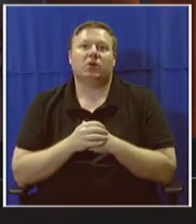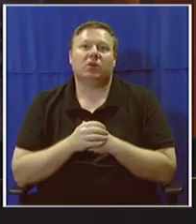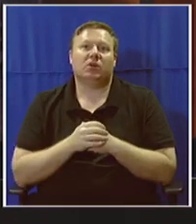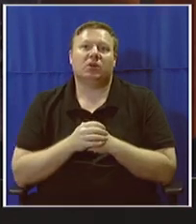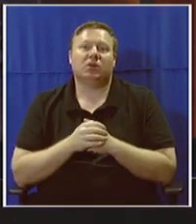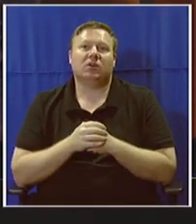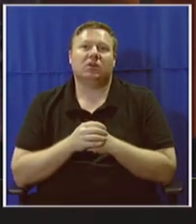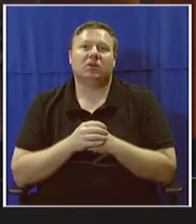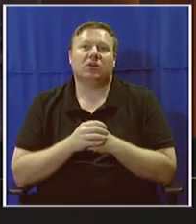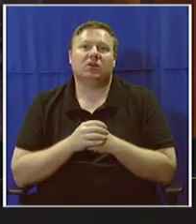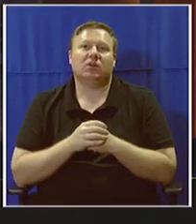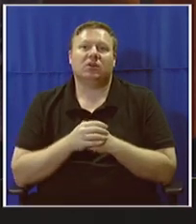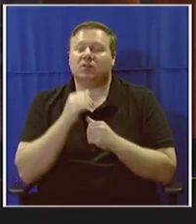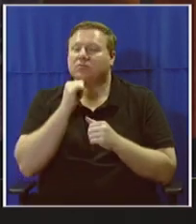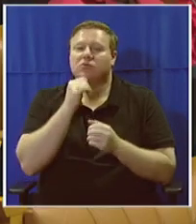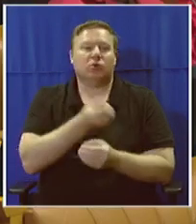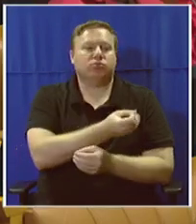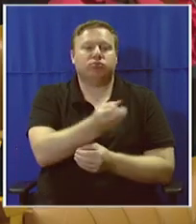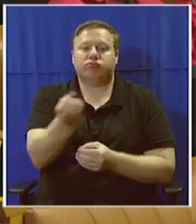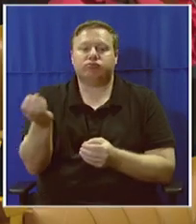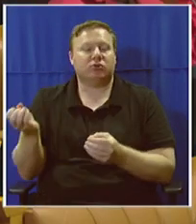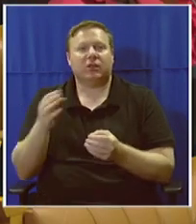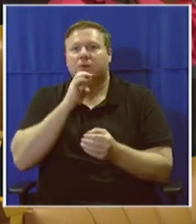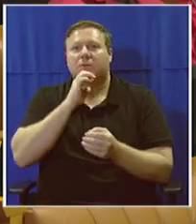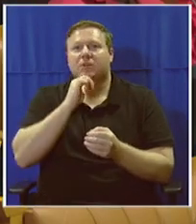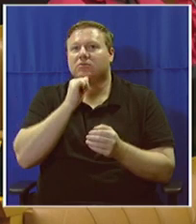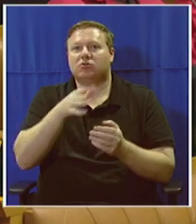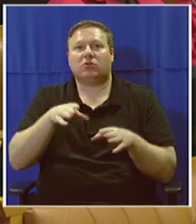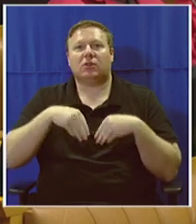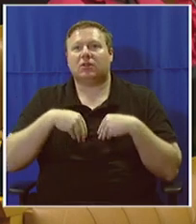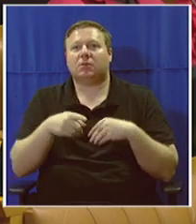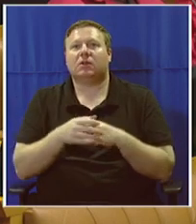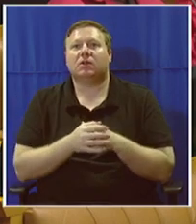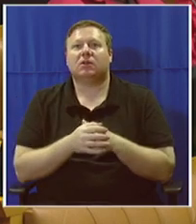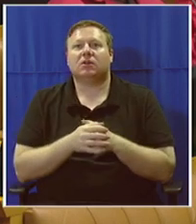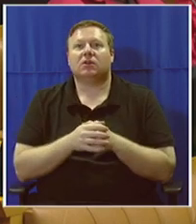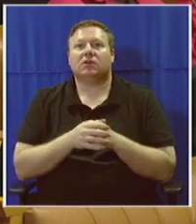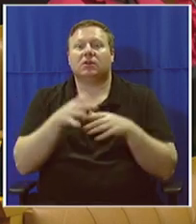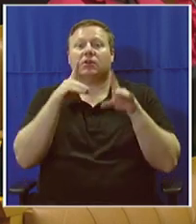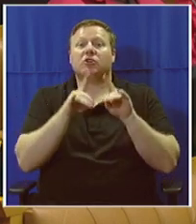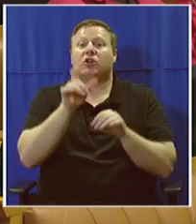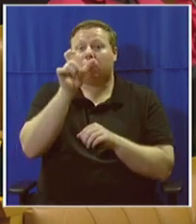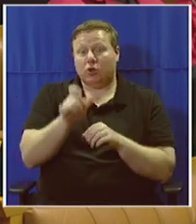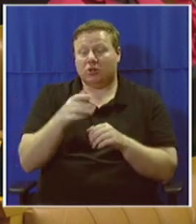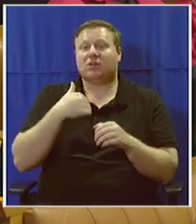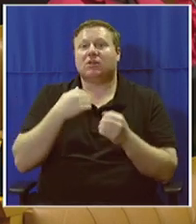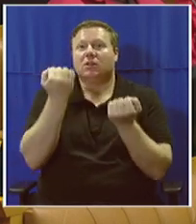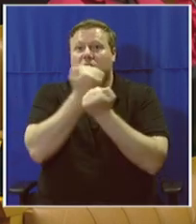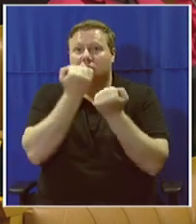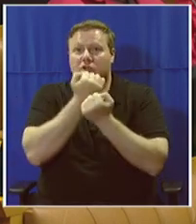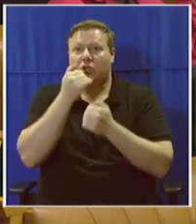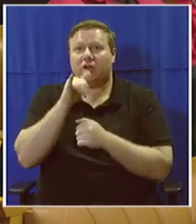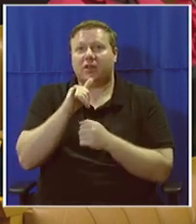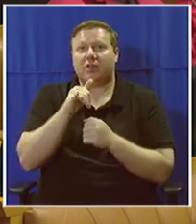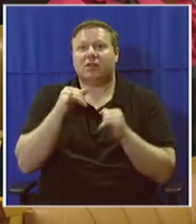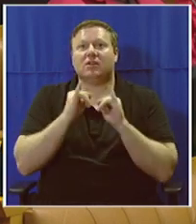It has not been circulated, it therefore would not be put on the platform. Chairperson, oh, okay, we would like to apologize for that. We are dealing with serious